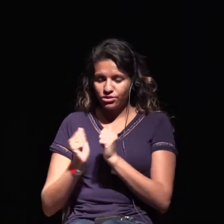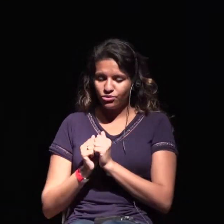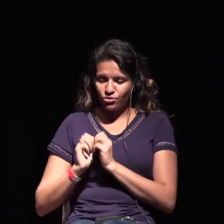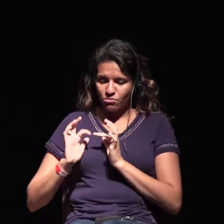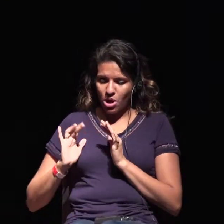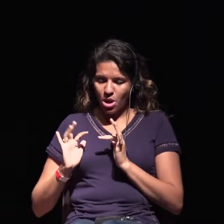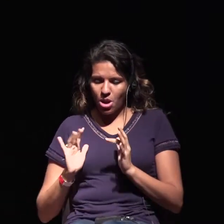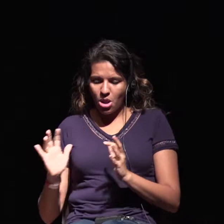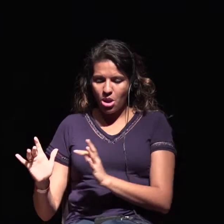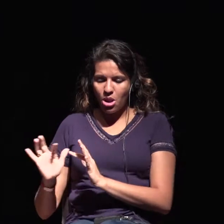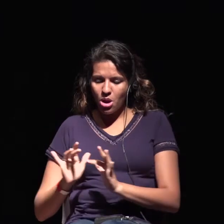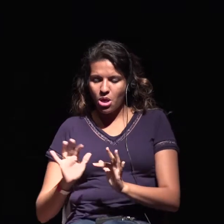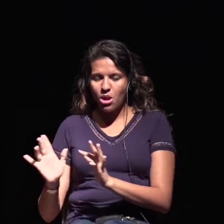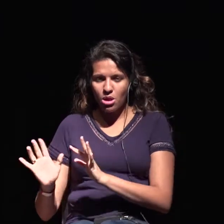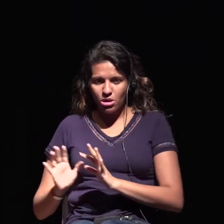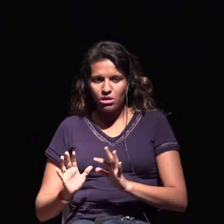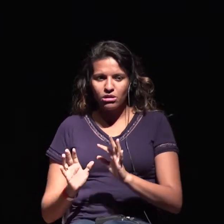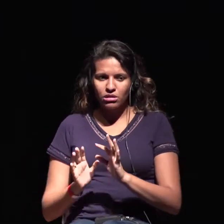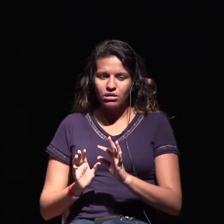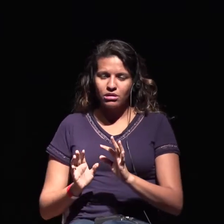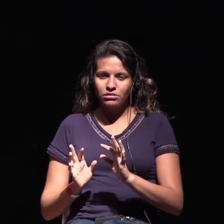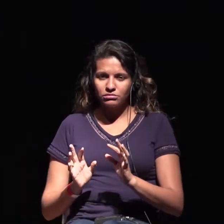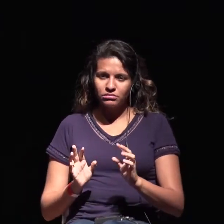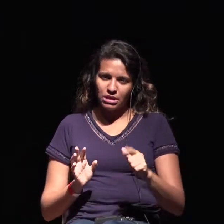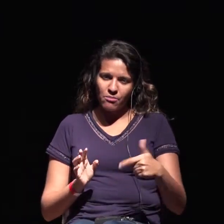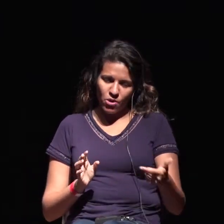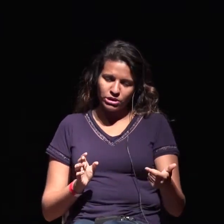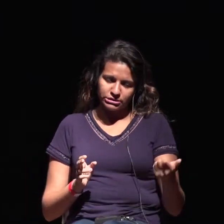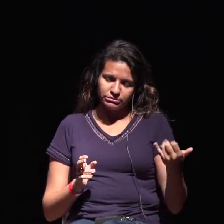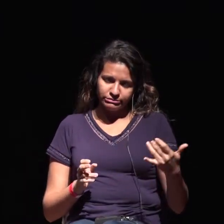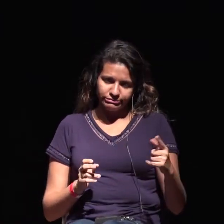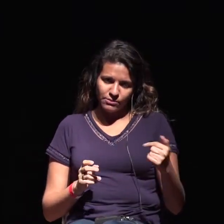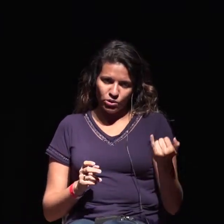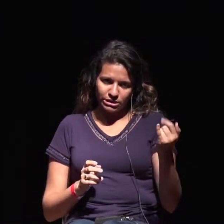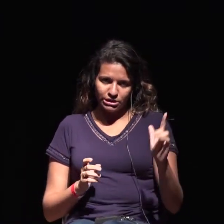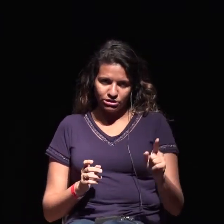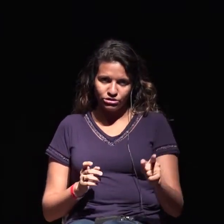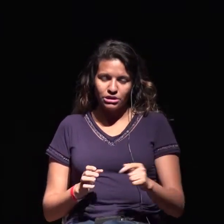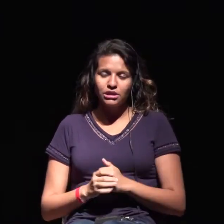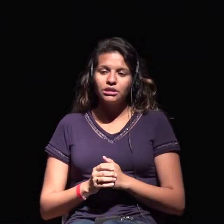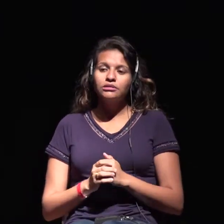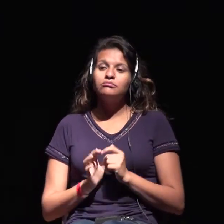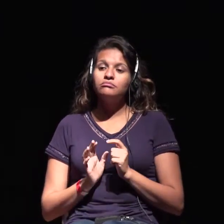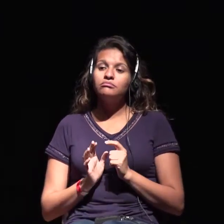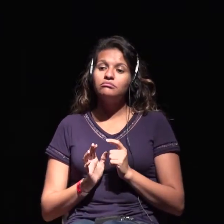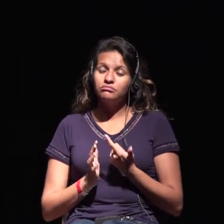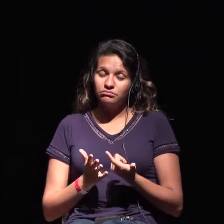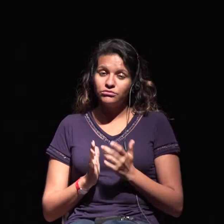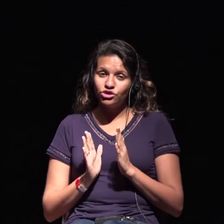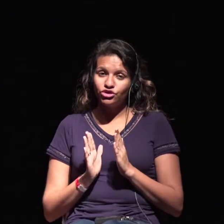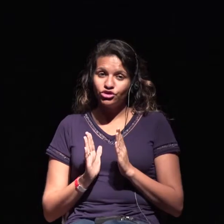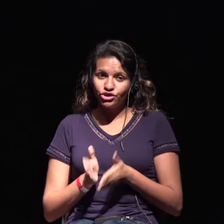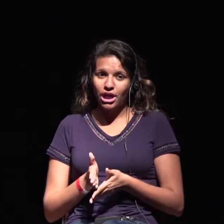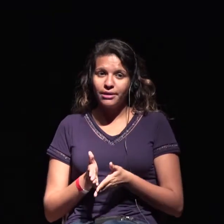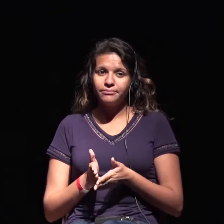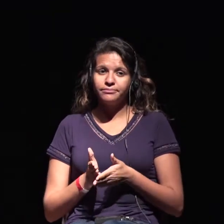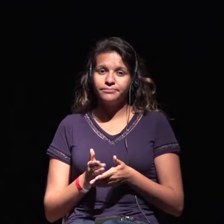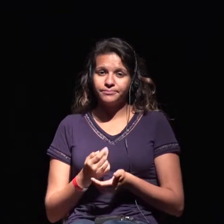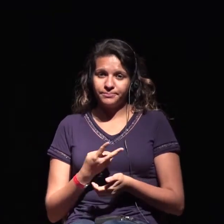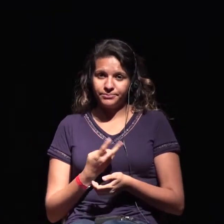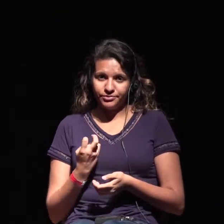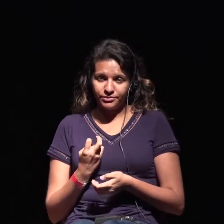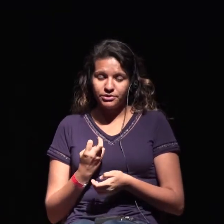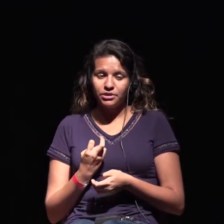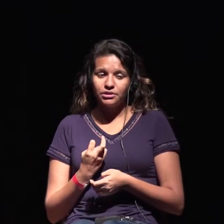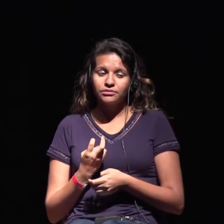this important point. As Carrie Lambert-Beatty has observed, despite the simplicity of the motion it deploys,